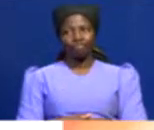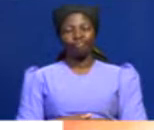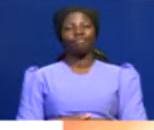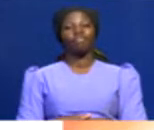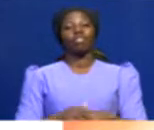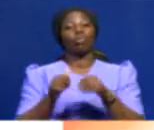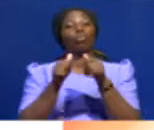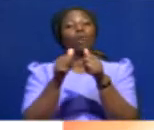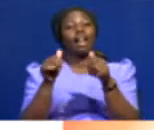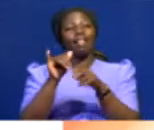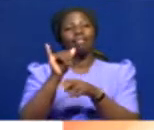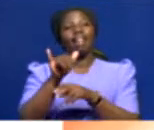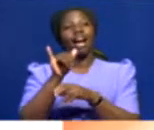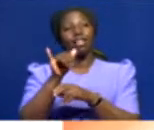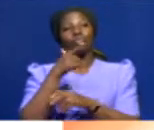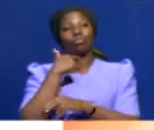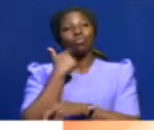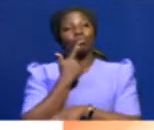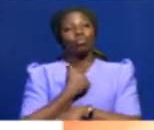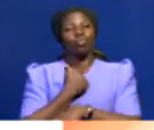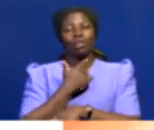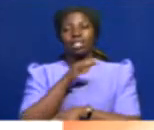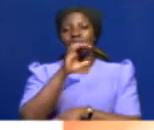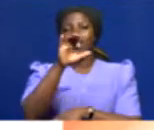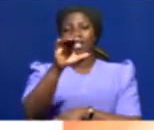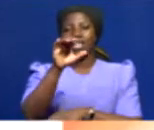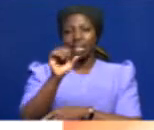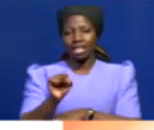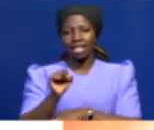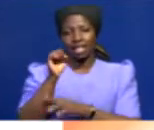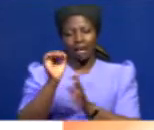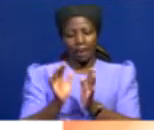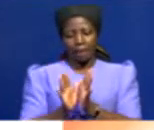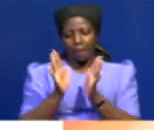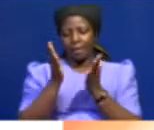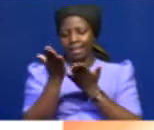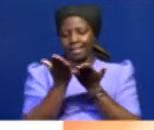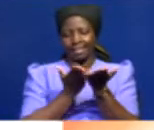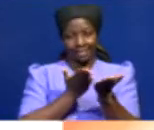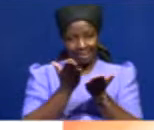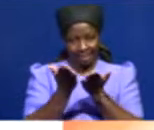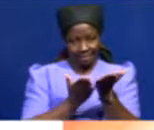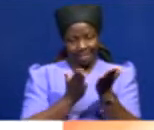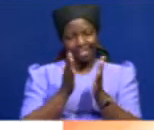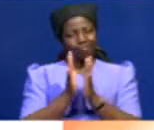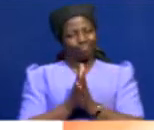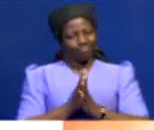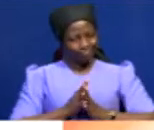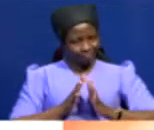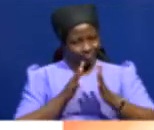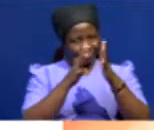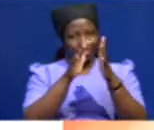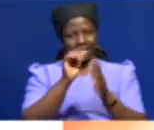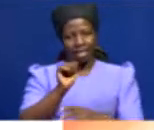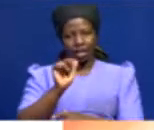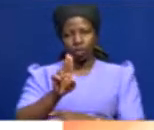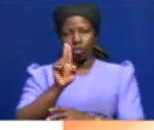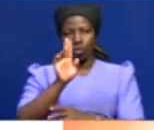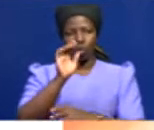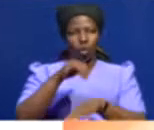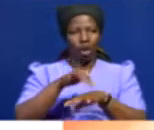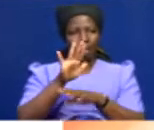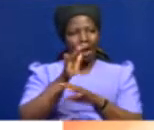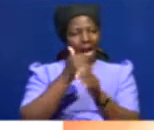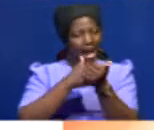Well, that was the CS Public Service, Aisha Jumwa, lauding the AU on its efforts